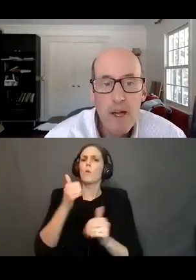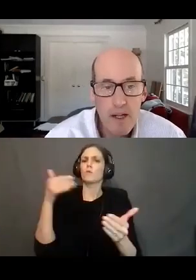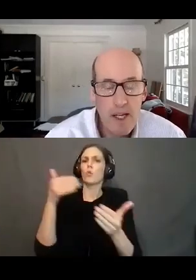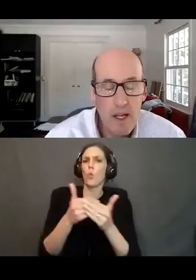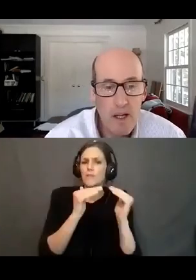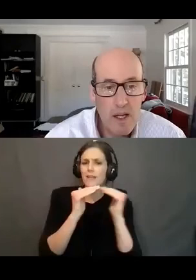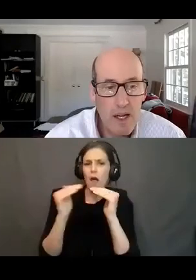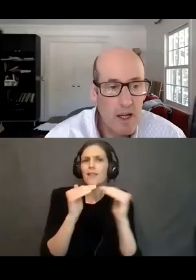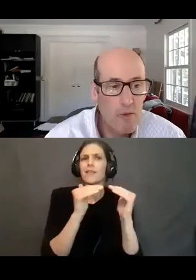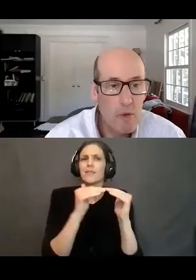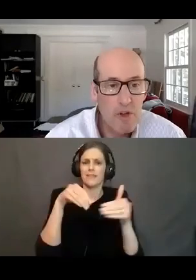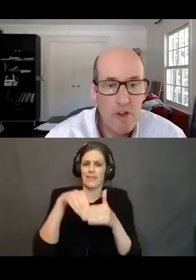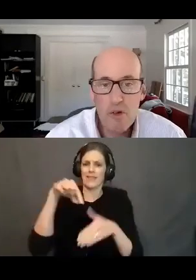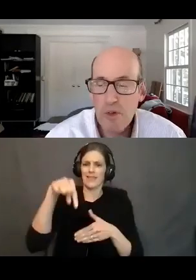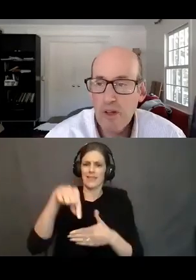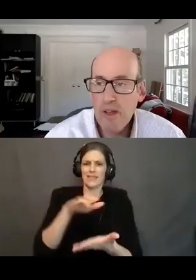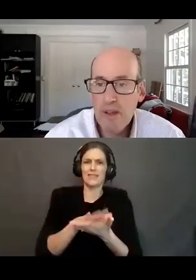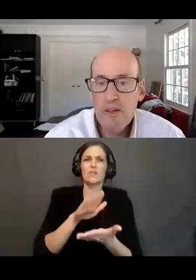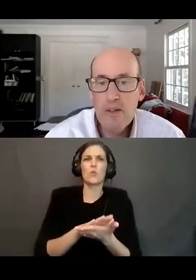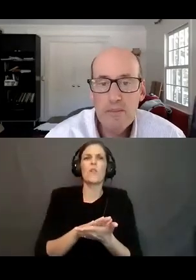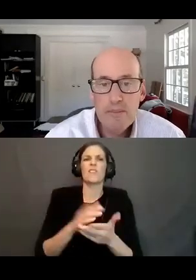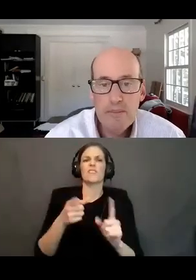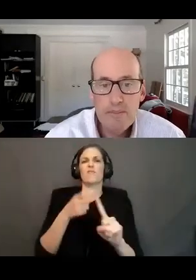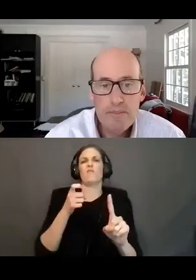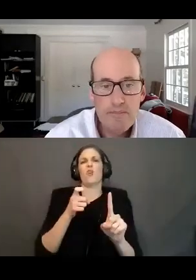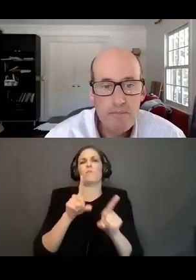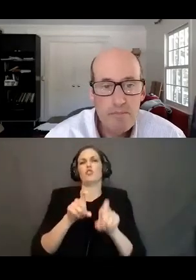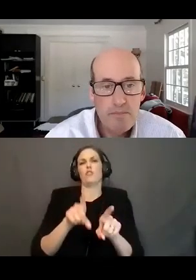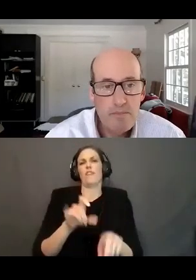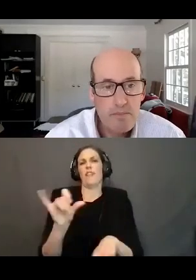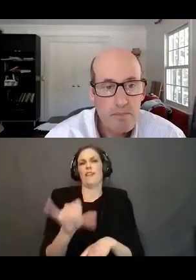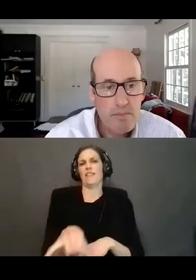school? And it comes from an instrument like this.